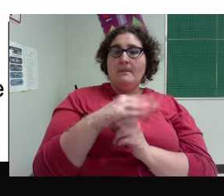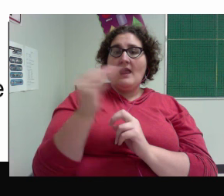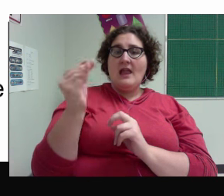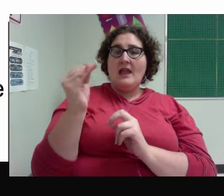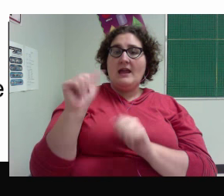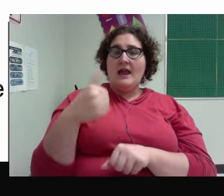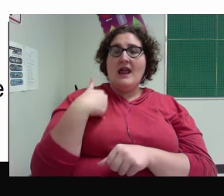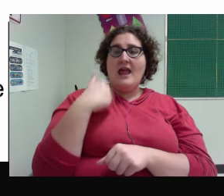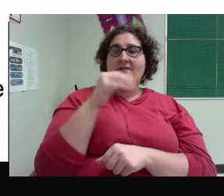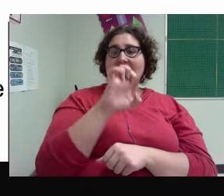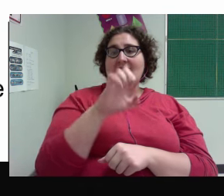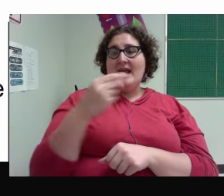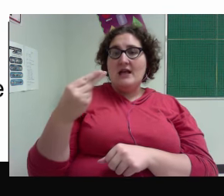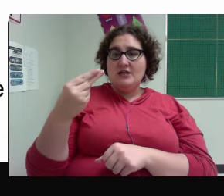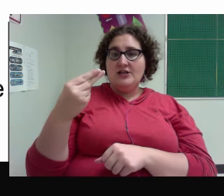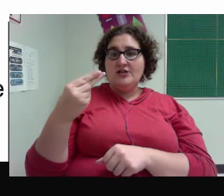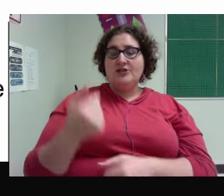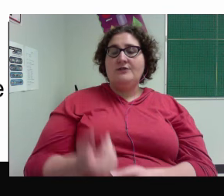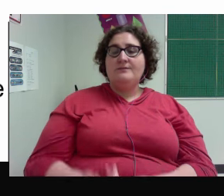We could have EH.